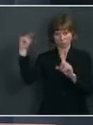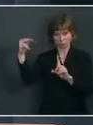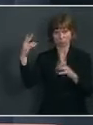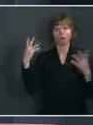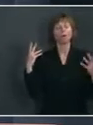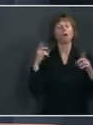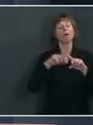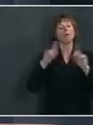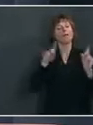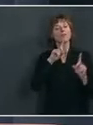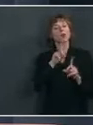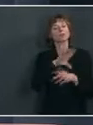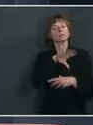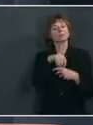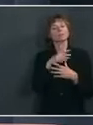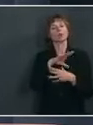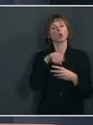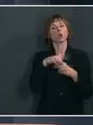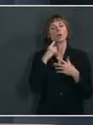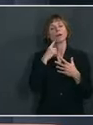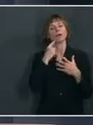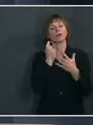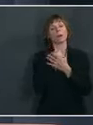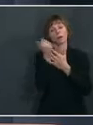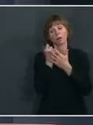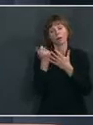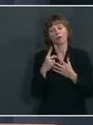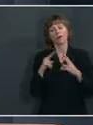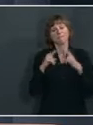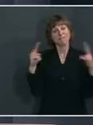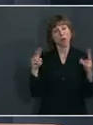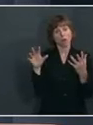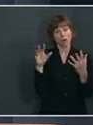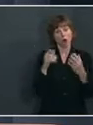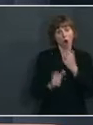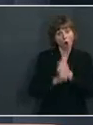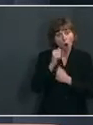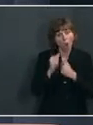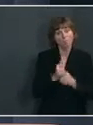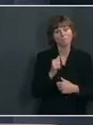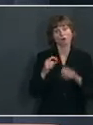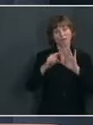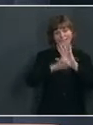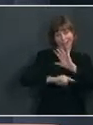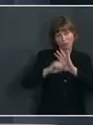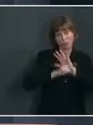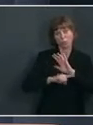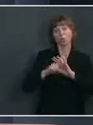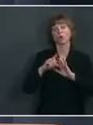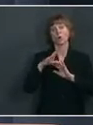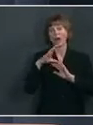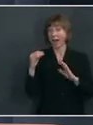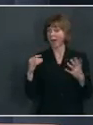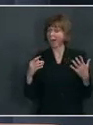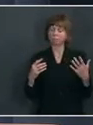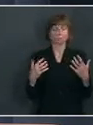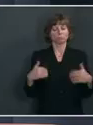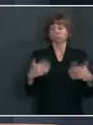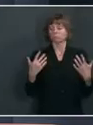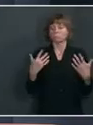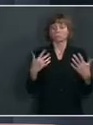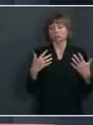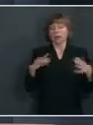overturning some of the harmful, detrimental, and yes, immoral actions of the prior administration that he felt he could not wait